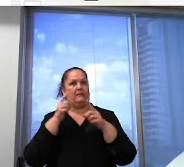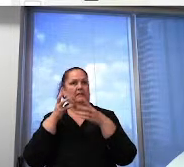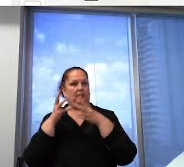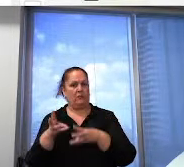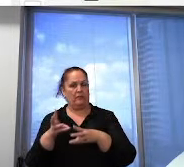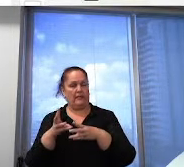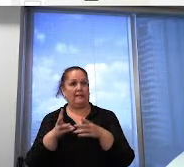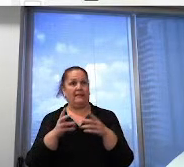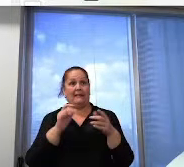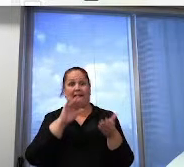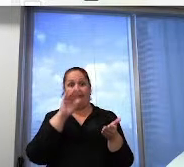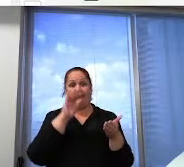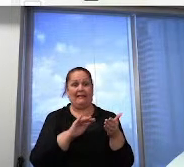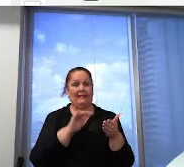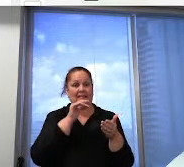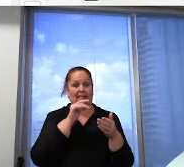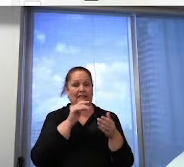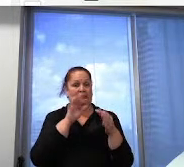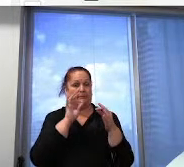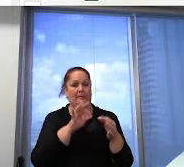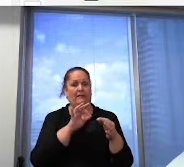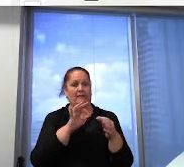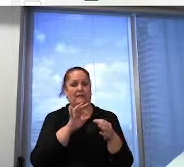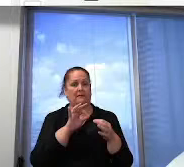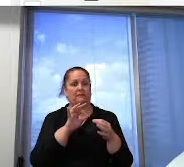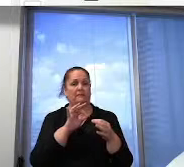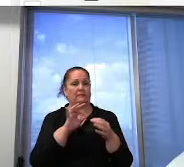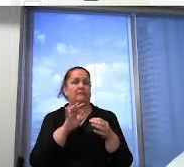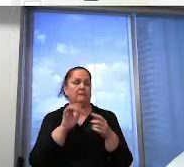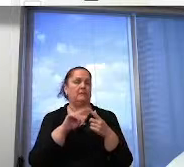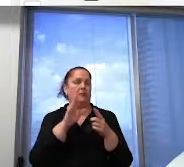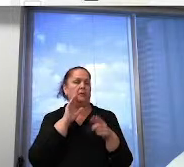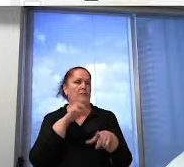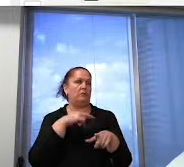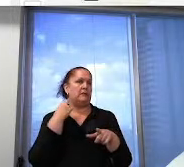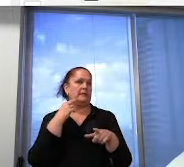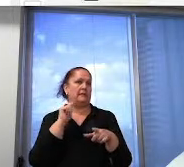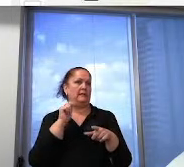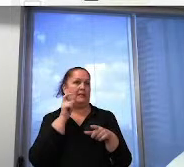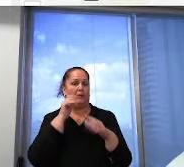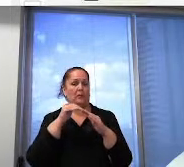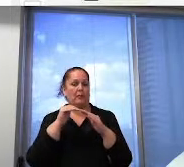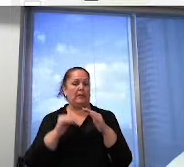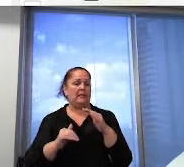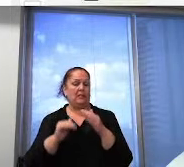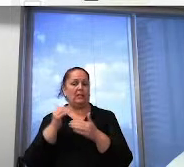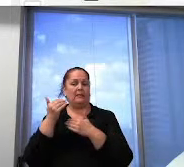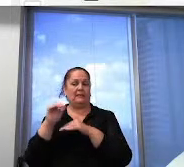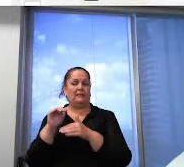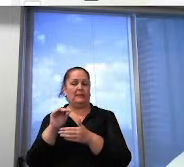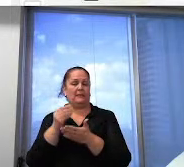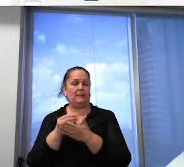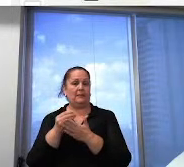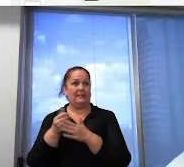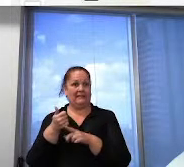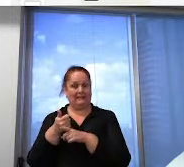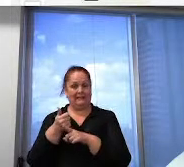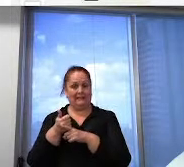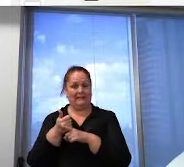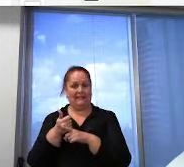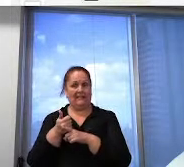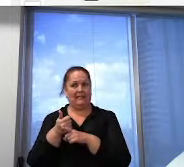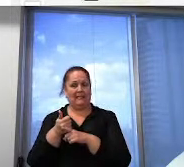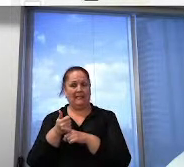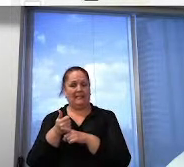way. Less than that, all the way to constrained, is putting that at risk. When we are below the constrained budget